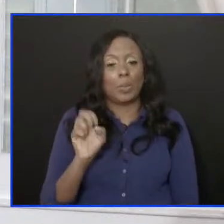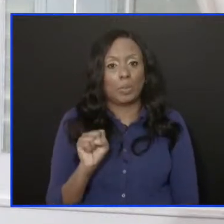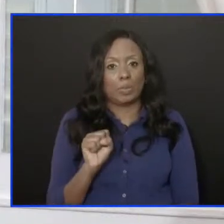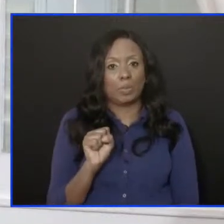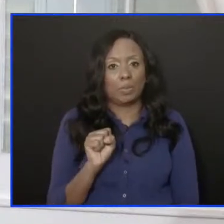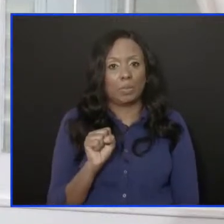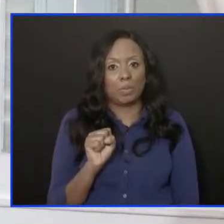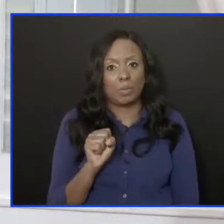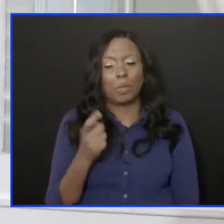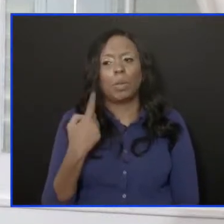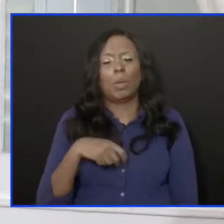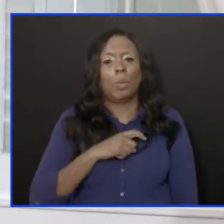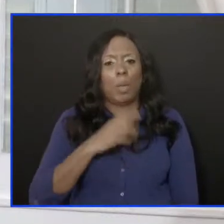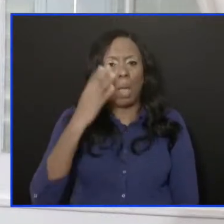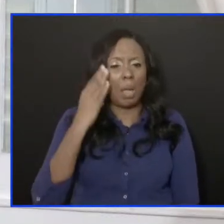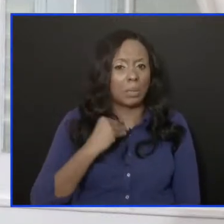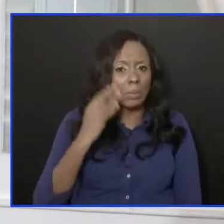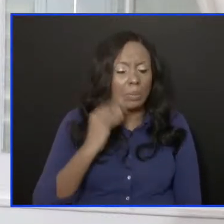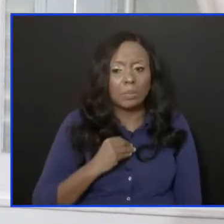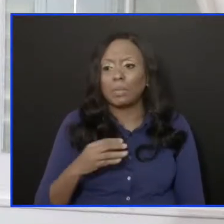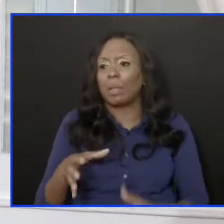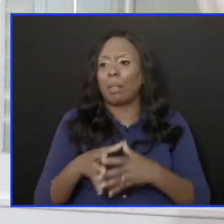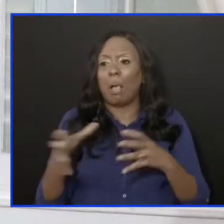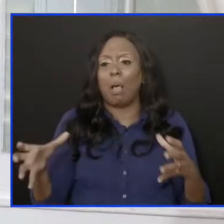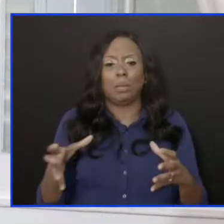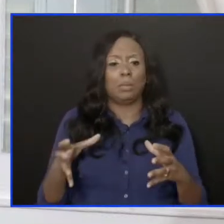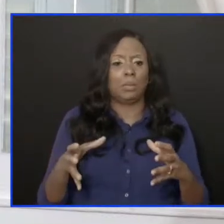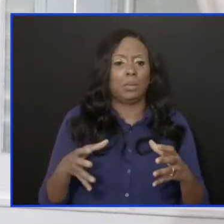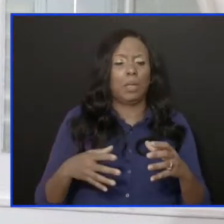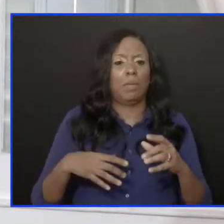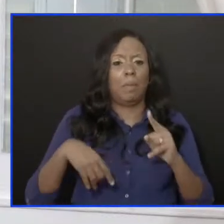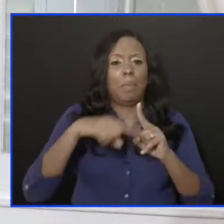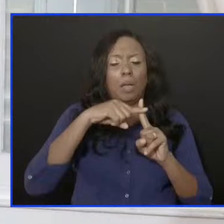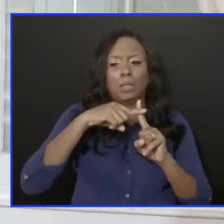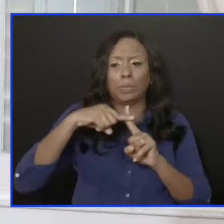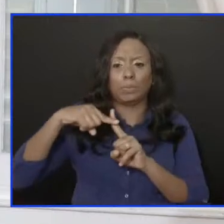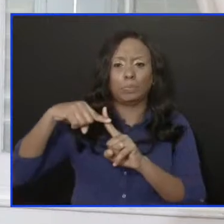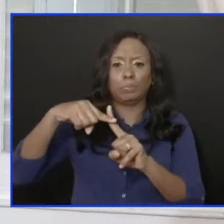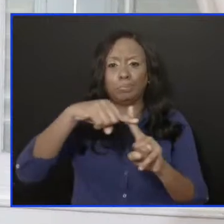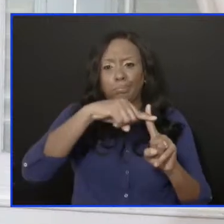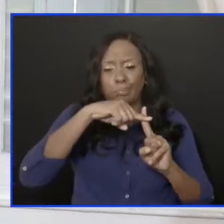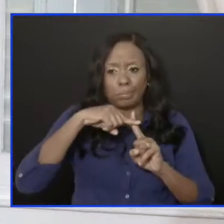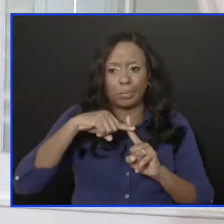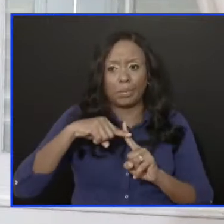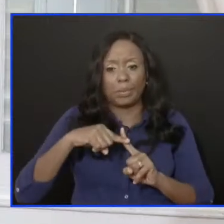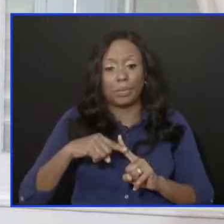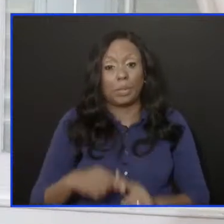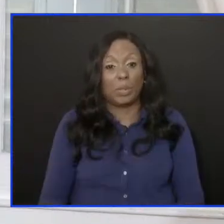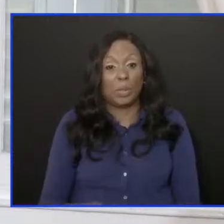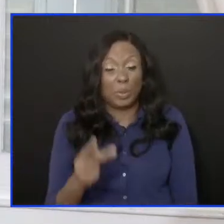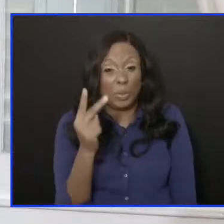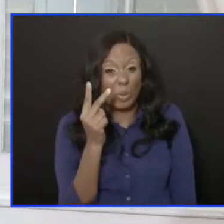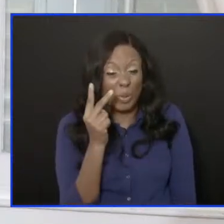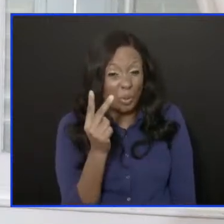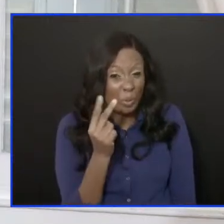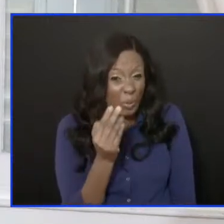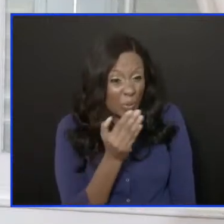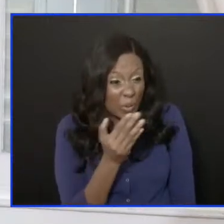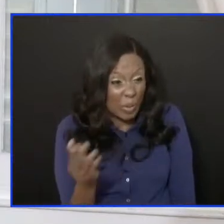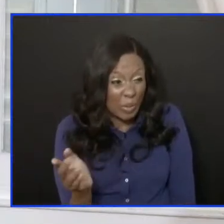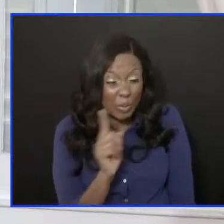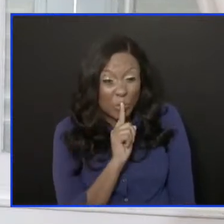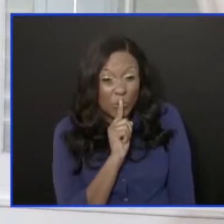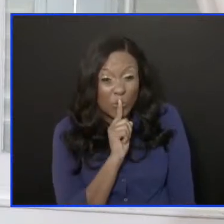we have been experiencing over the last several weeks, the two things that will cause this country